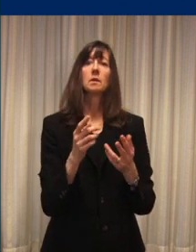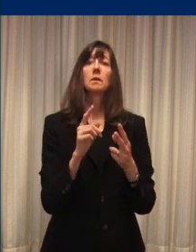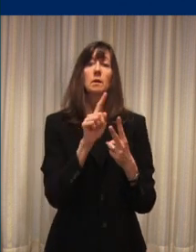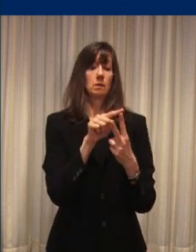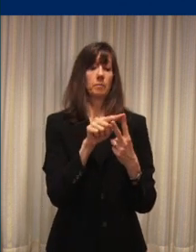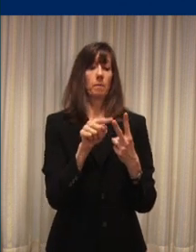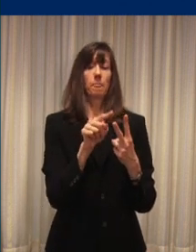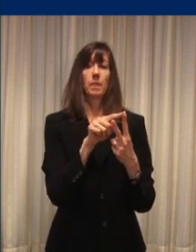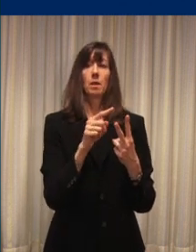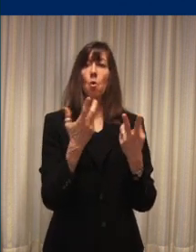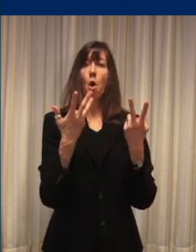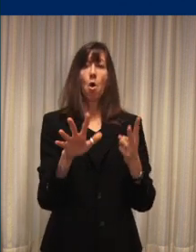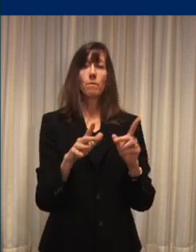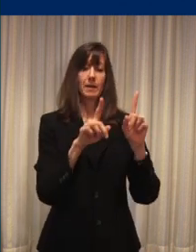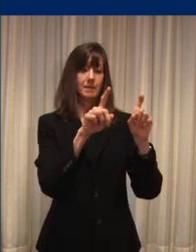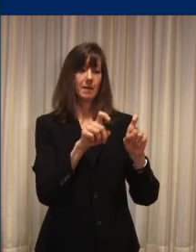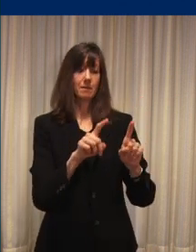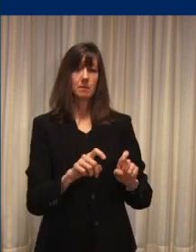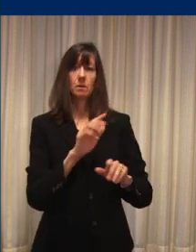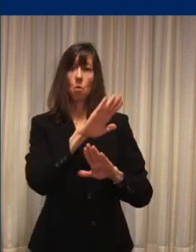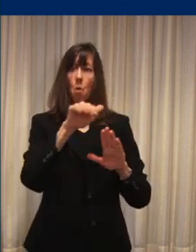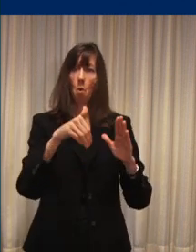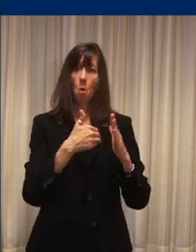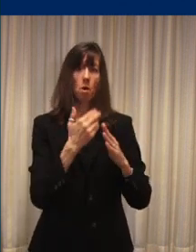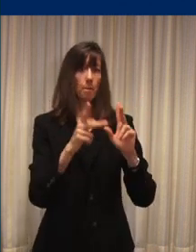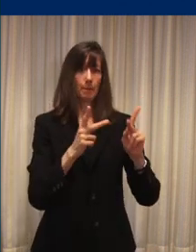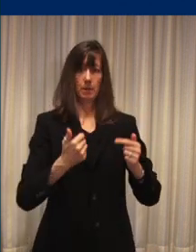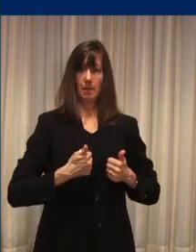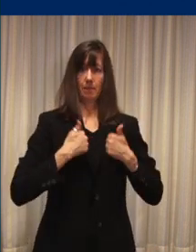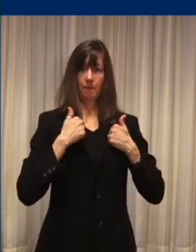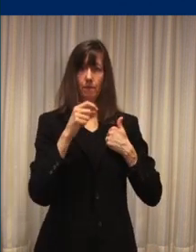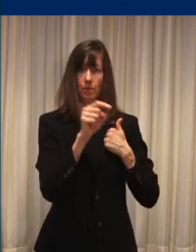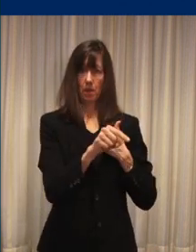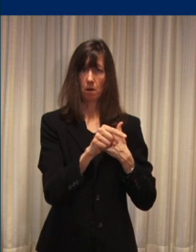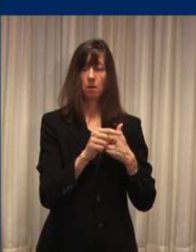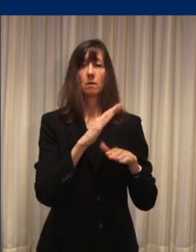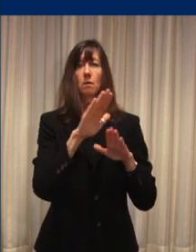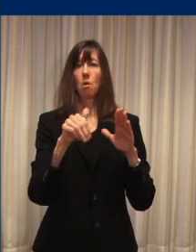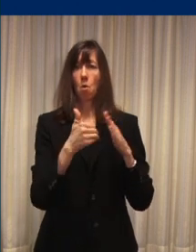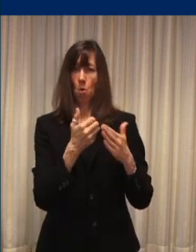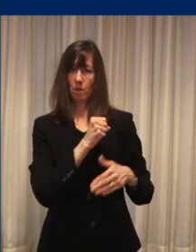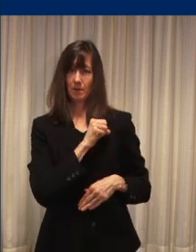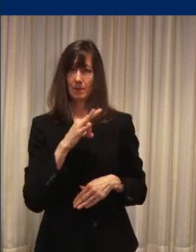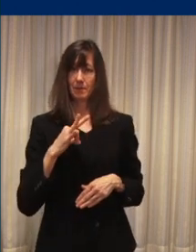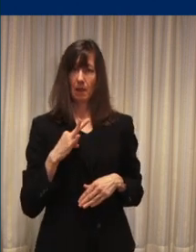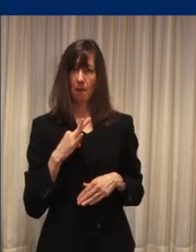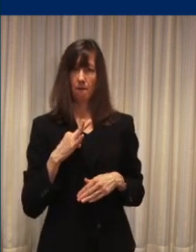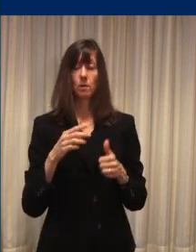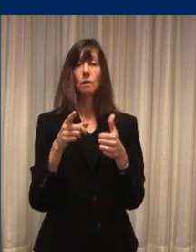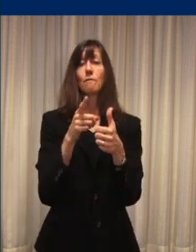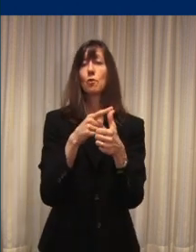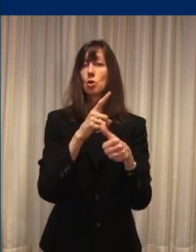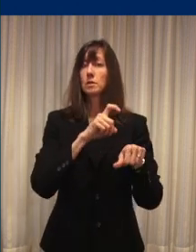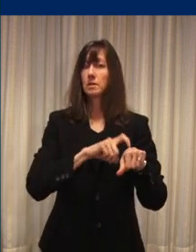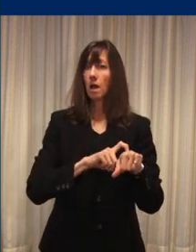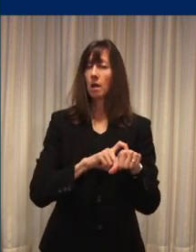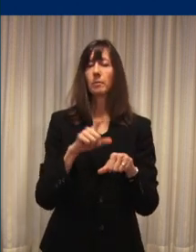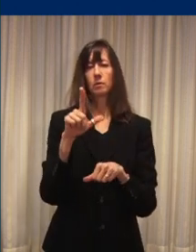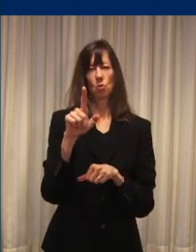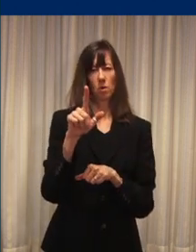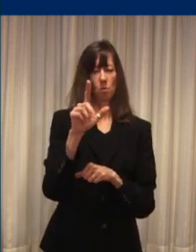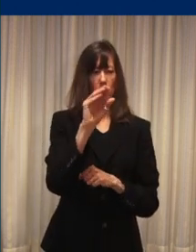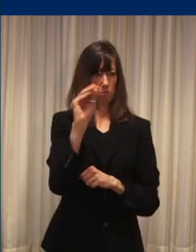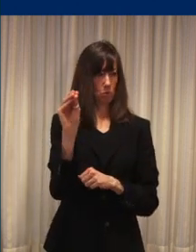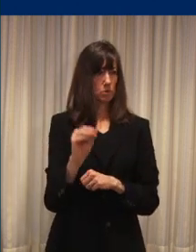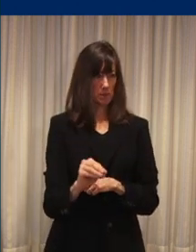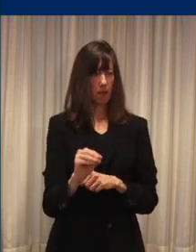tested every resident and every staff member. In the first one, 20% of those tested were positive, with the vast majority